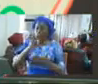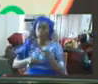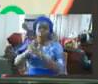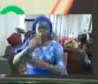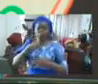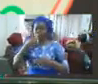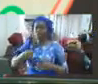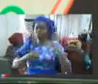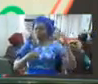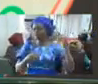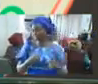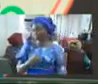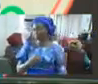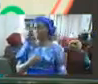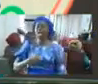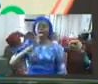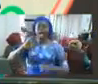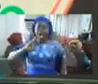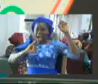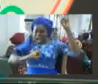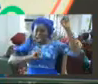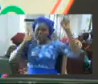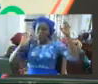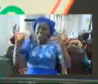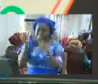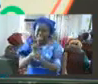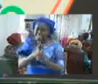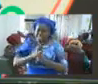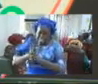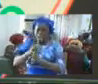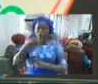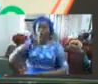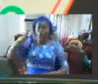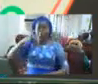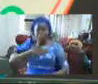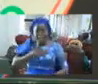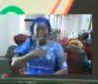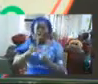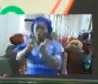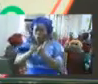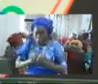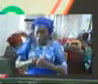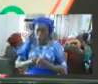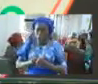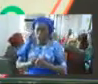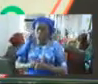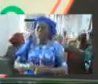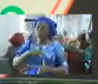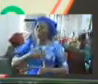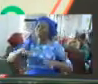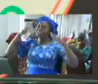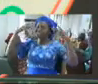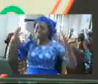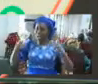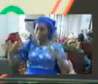I will take care of my own. Put your hand on your